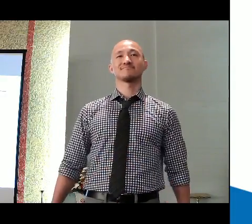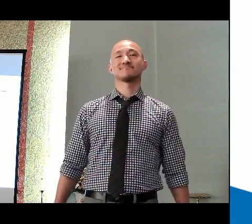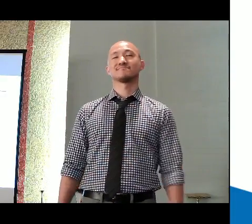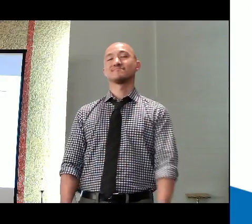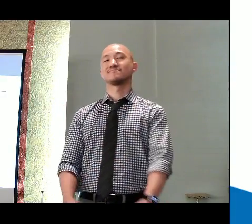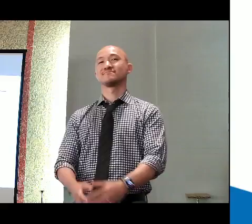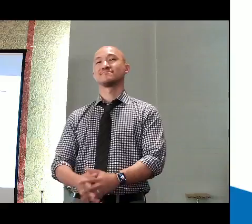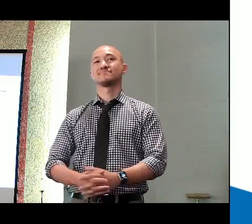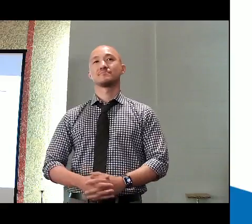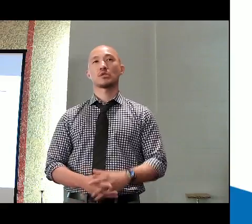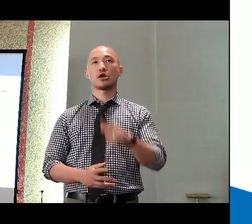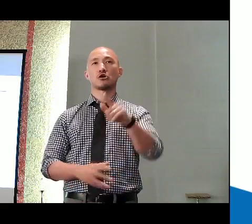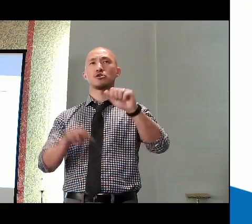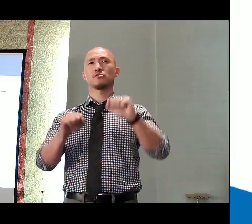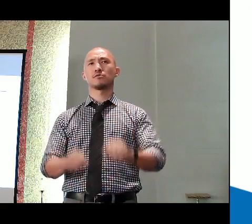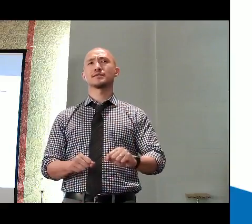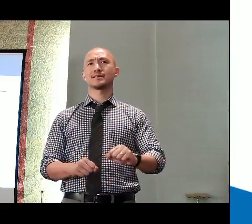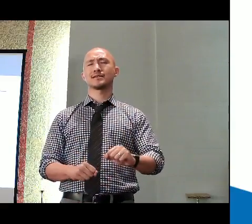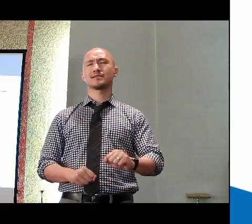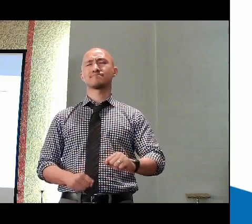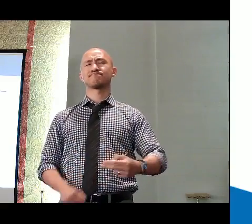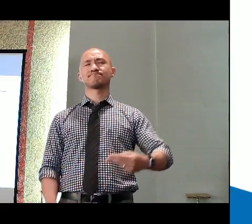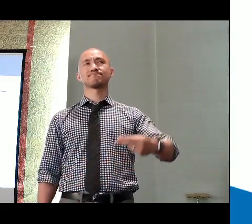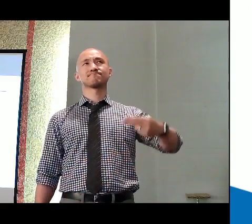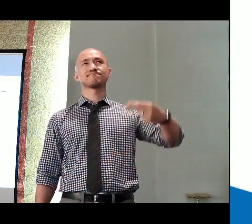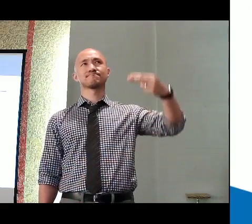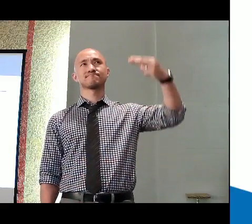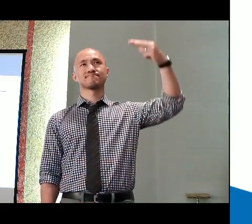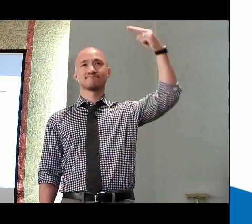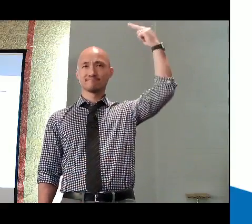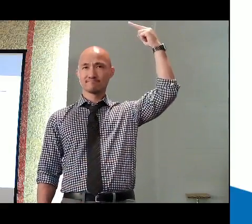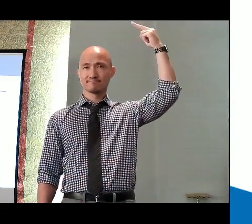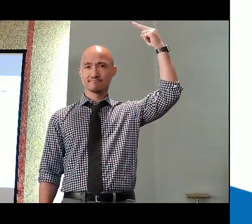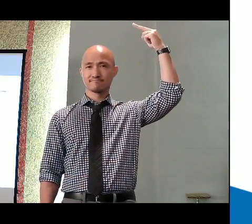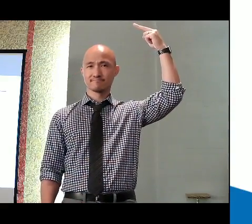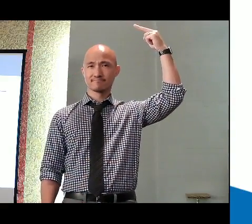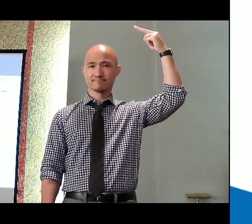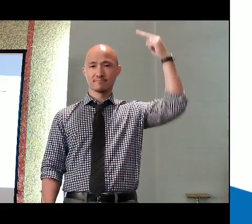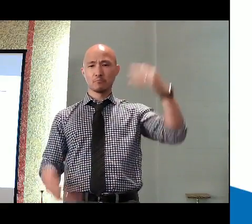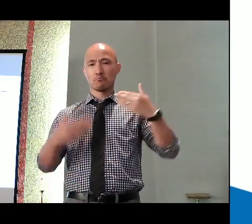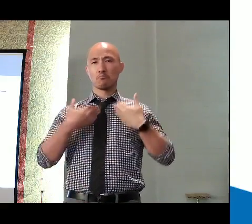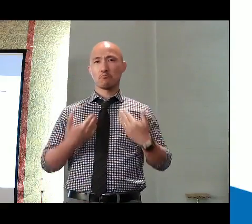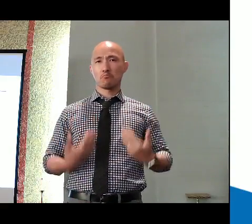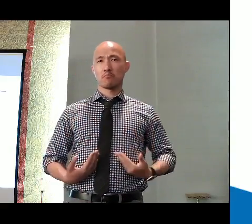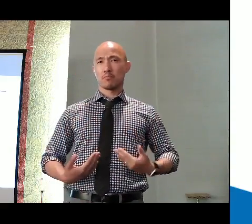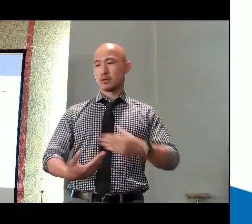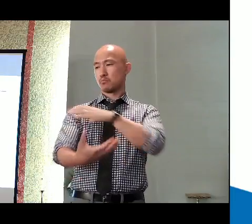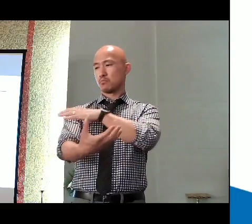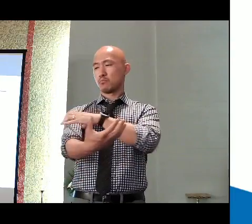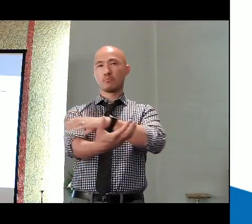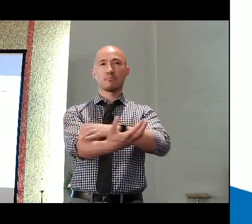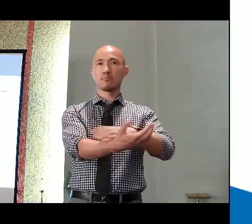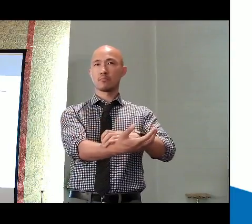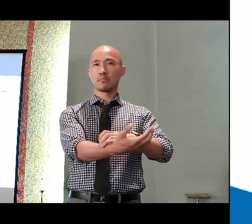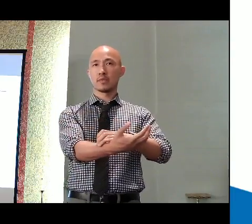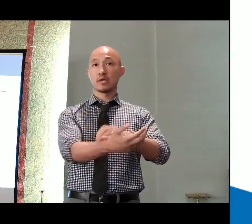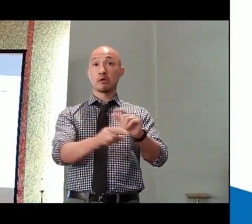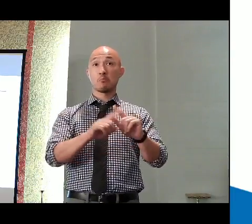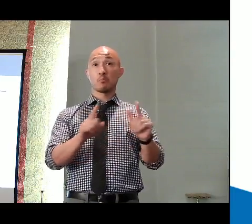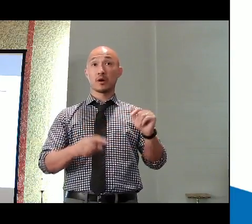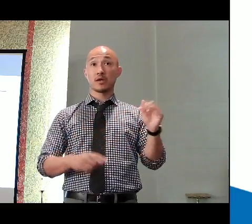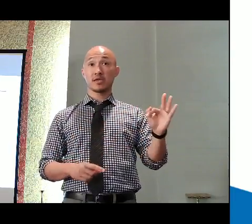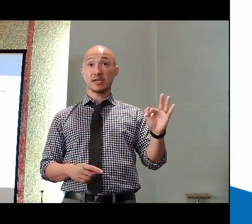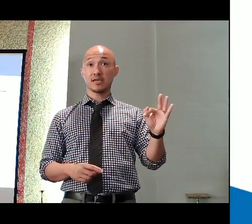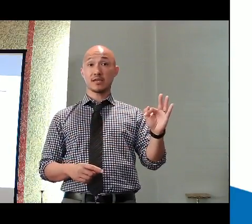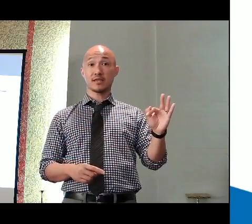right? 6'4", you know, the body of the Hulk. But if your boss, and your boss can be this little